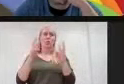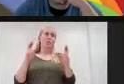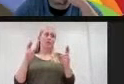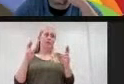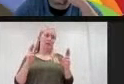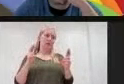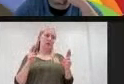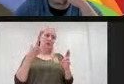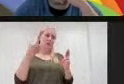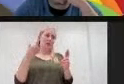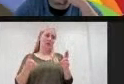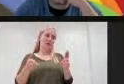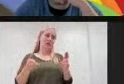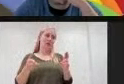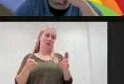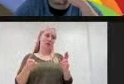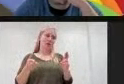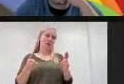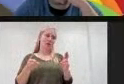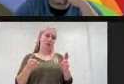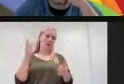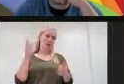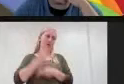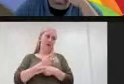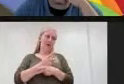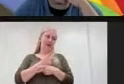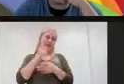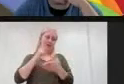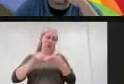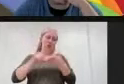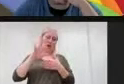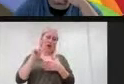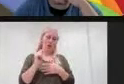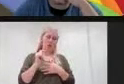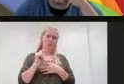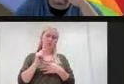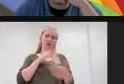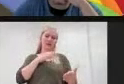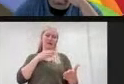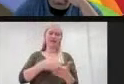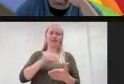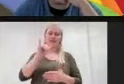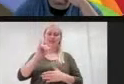be there so that we keep checking it out against that standard.